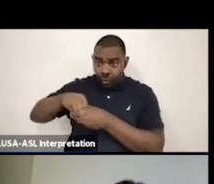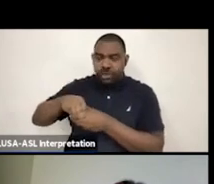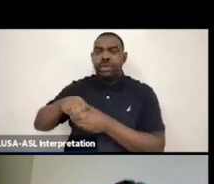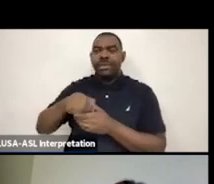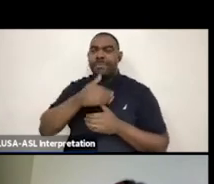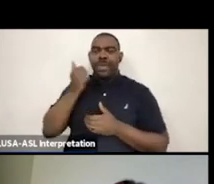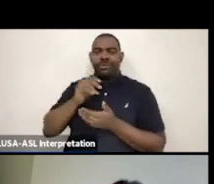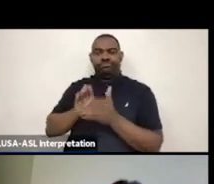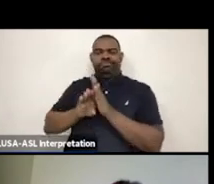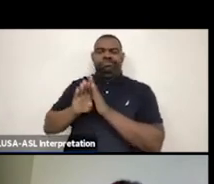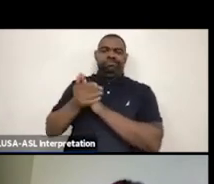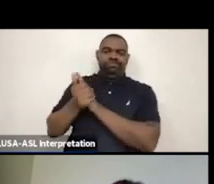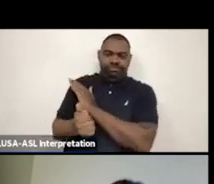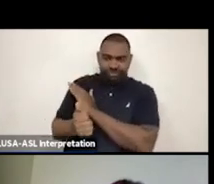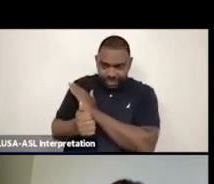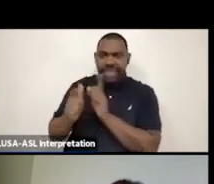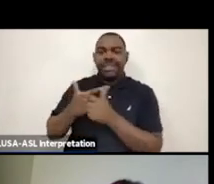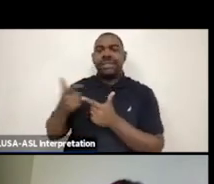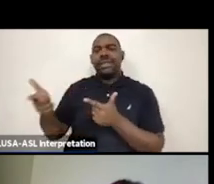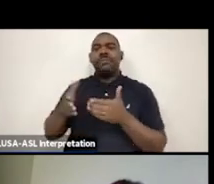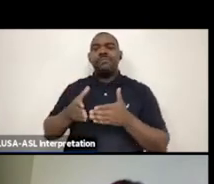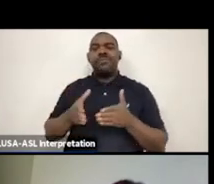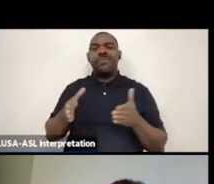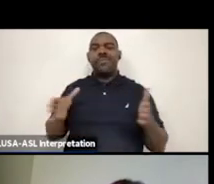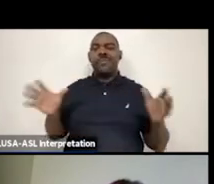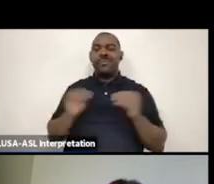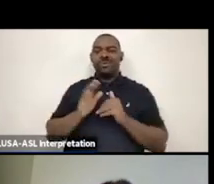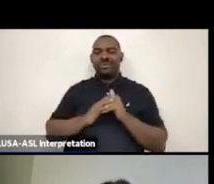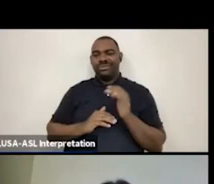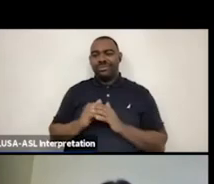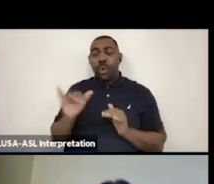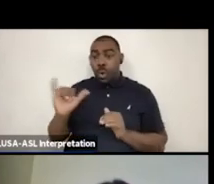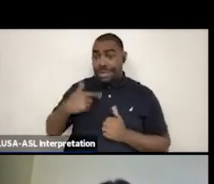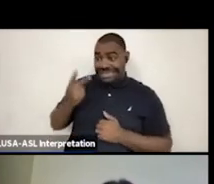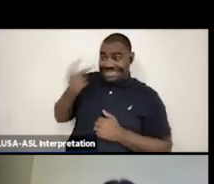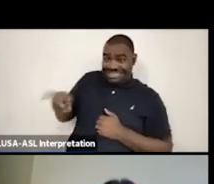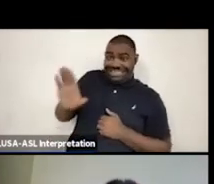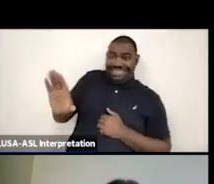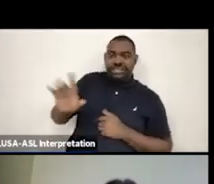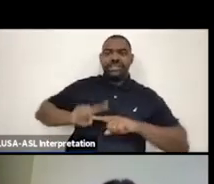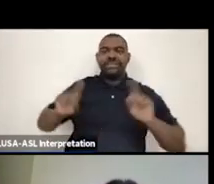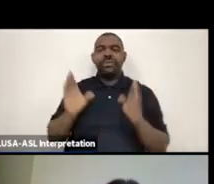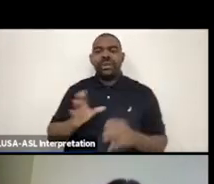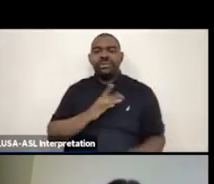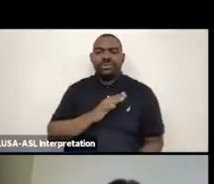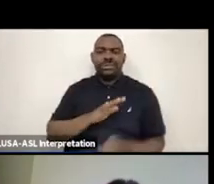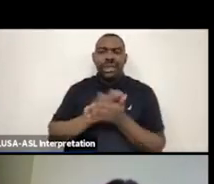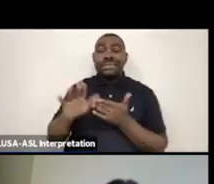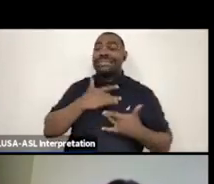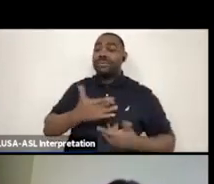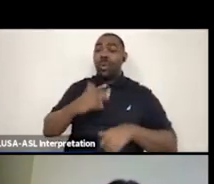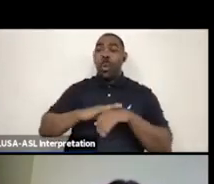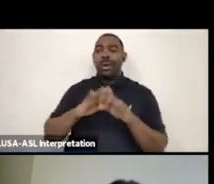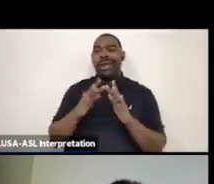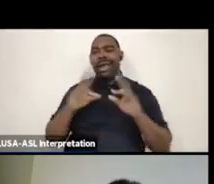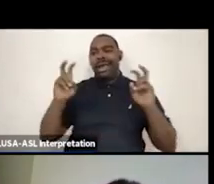really just opens them up a little bit more, and also lets me see them in a different way. I'm usually online when we do the